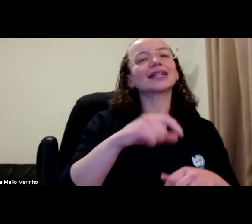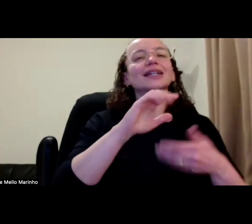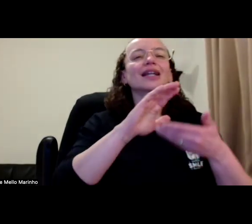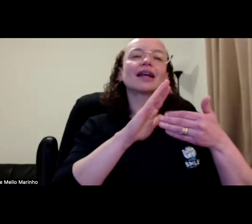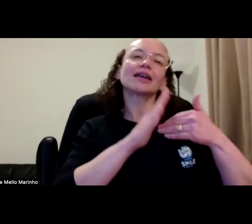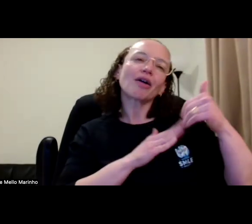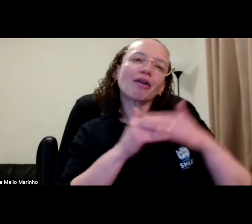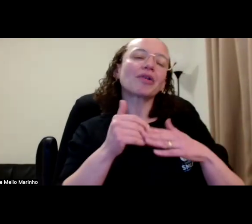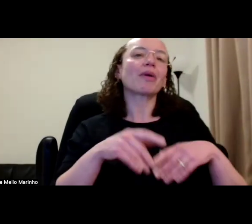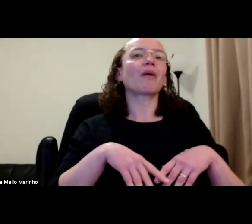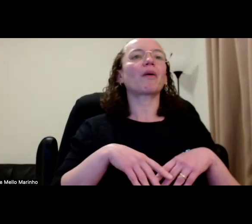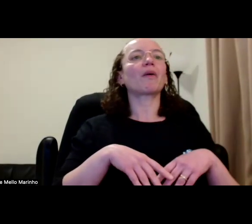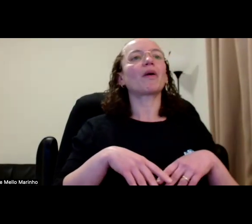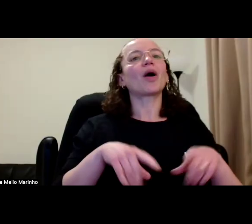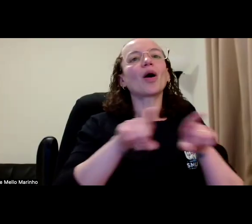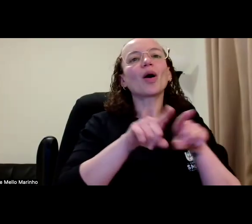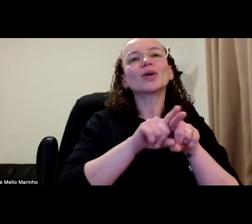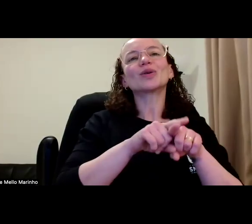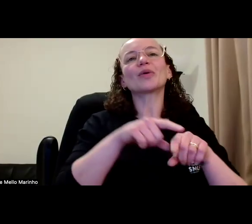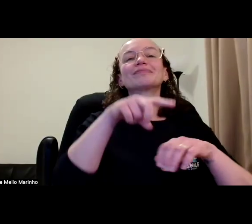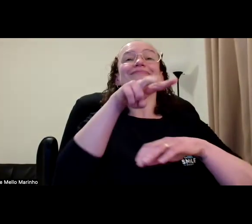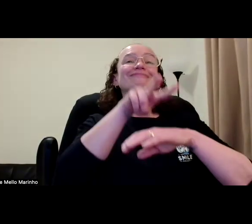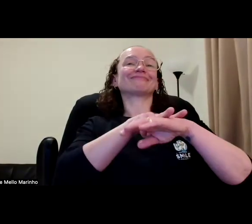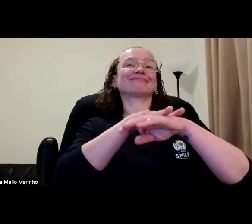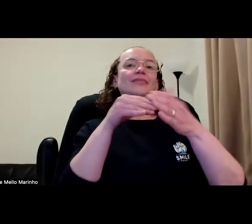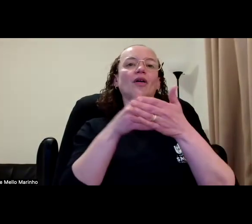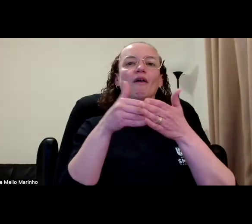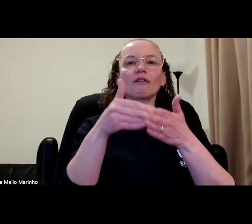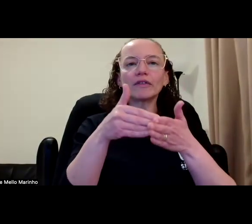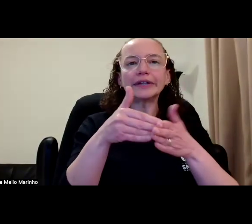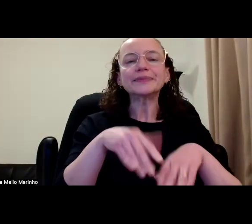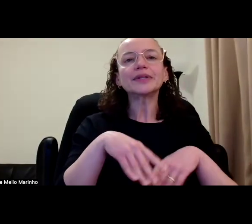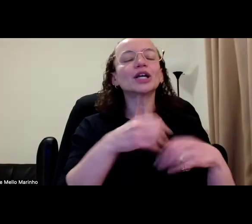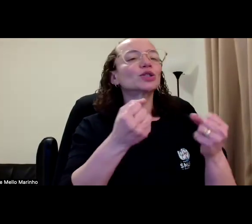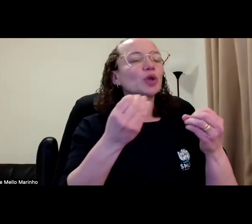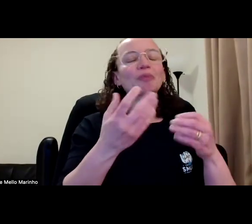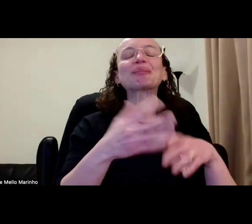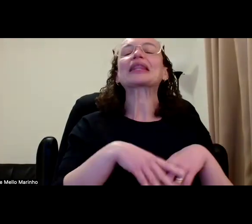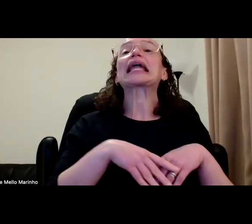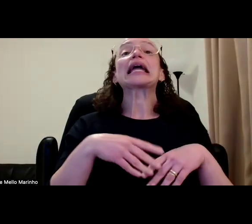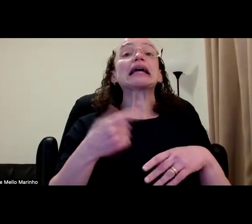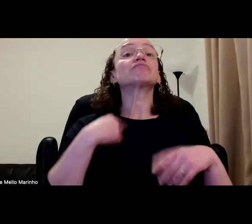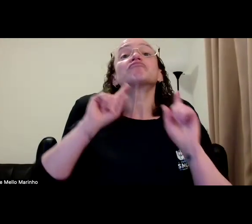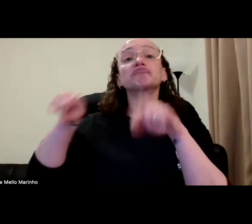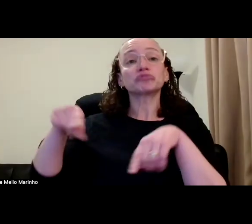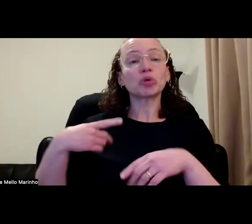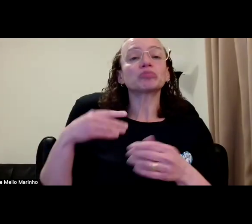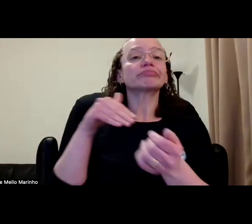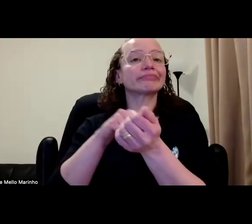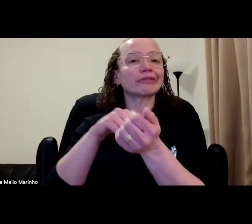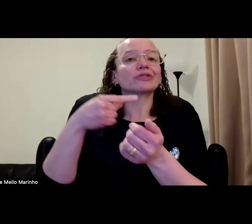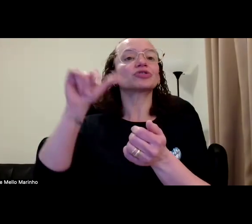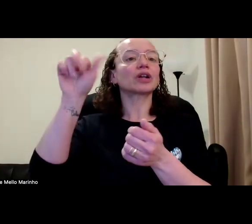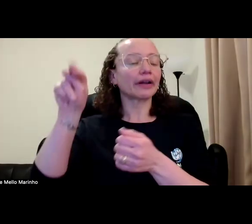close relationship with the patient and the doctor. Everybody wants to feel comfortable, and of course you're laying down in that